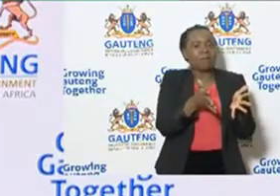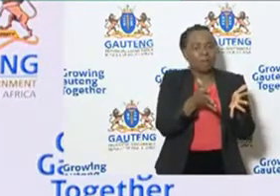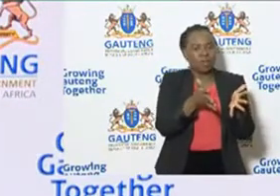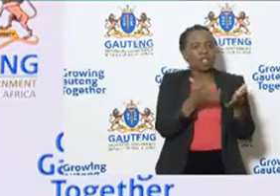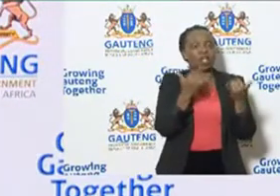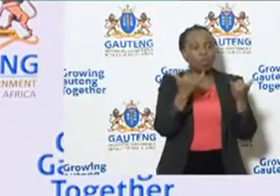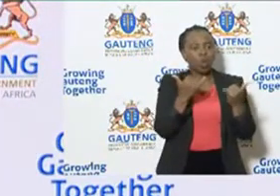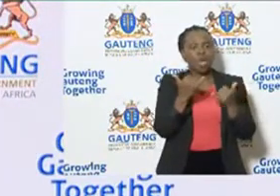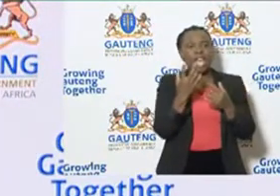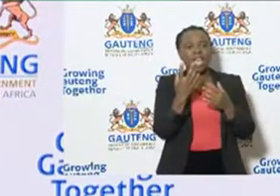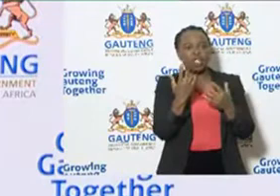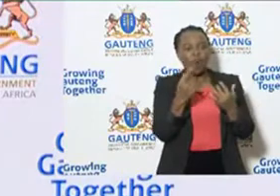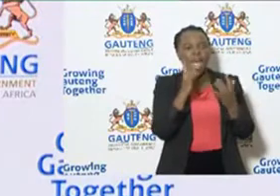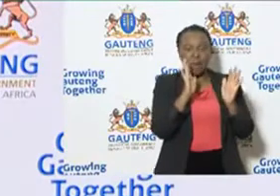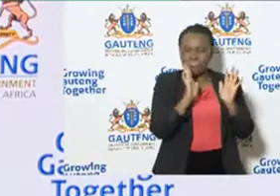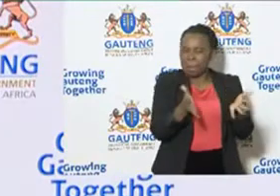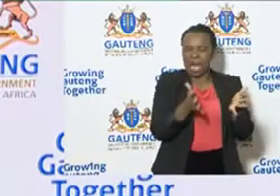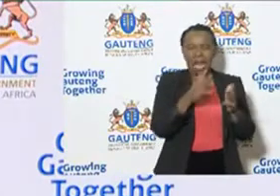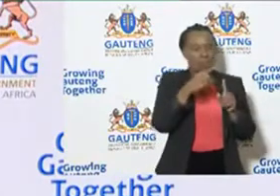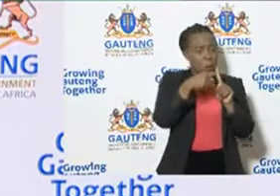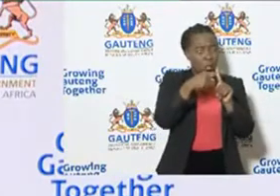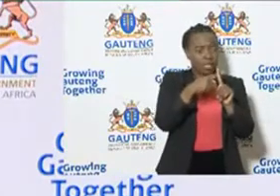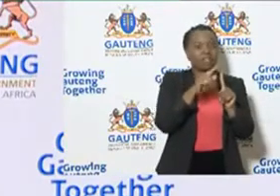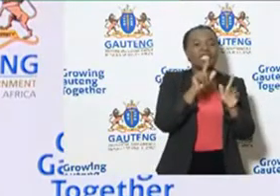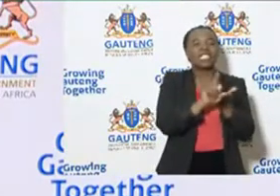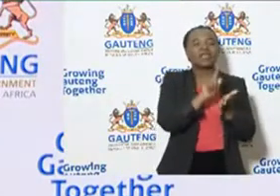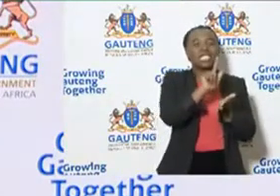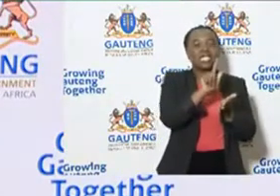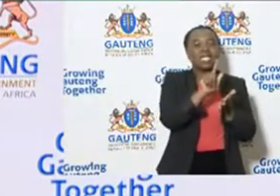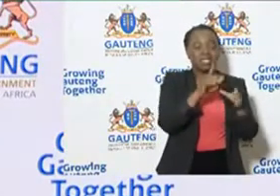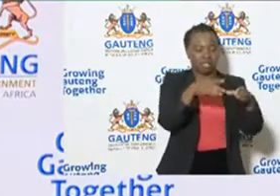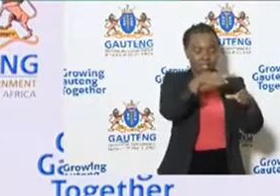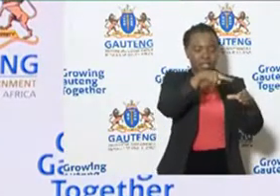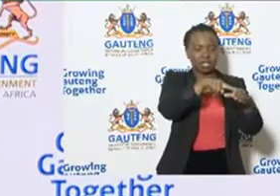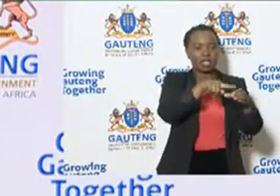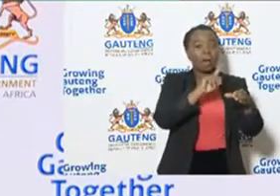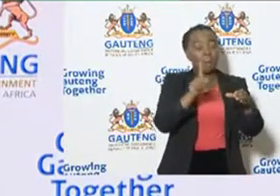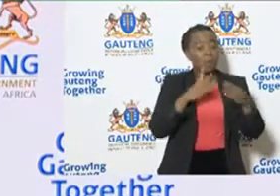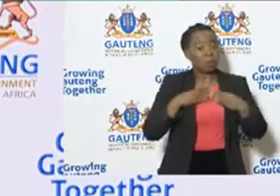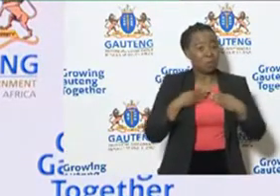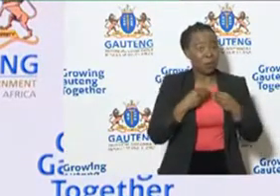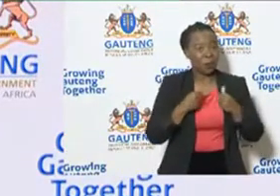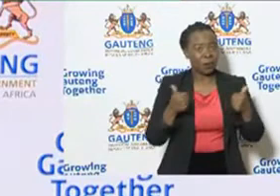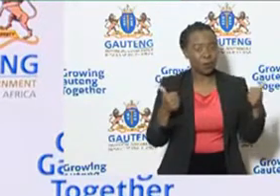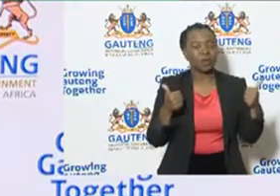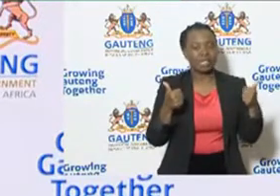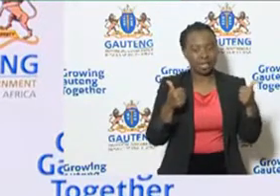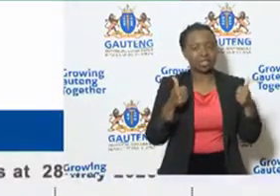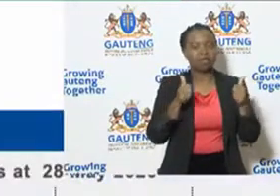positive cases, they only have 17 active cases. The recoveries are so substantial in that